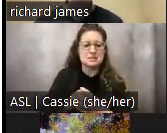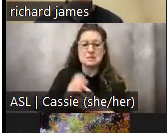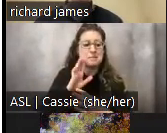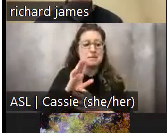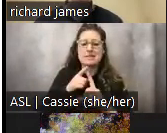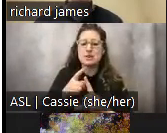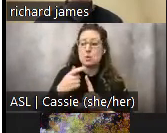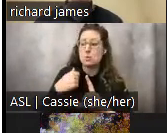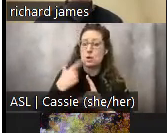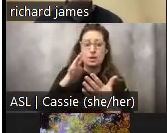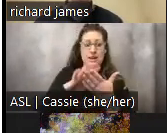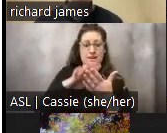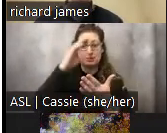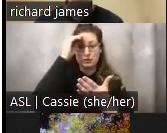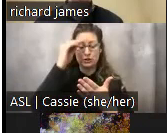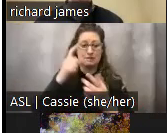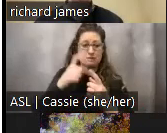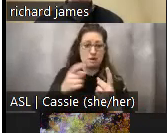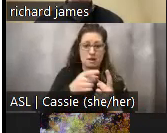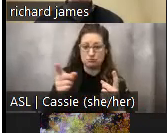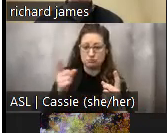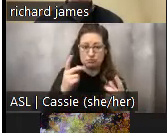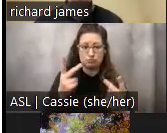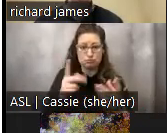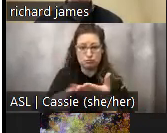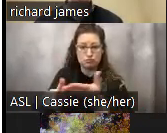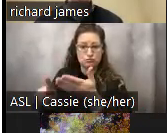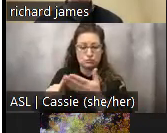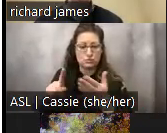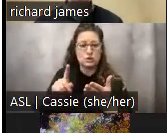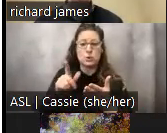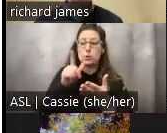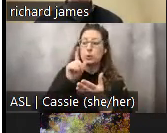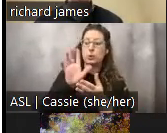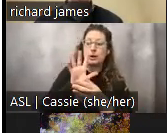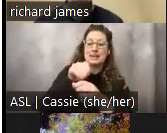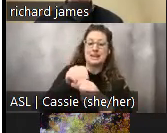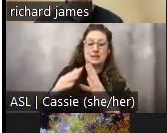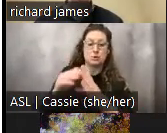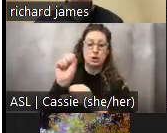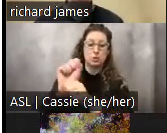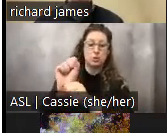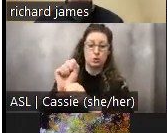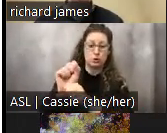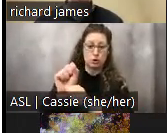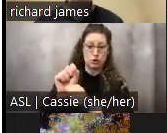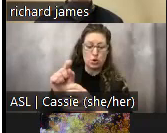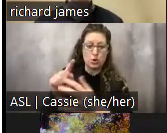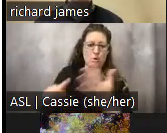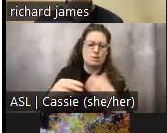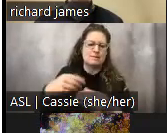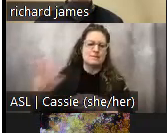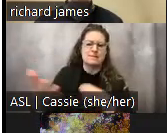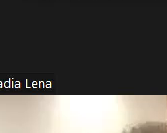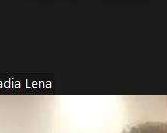workers who are serving this community are doing so in many selfless ways